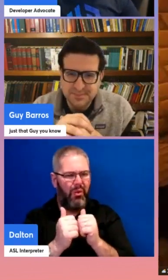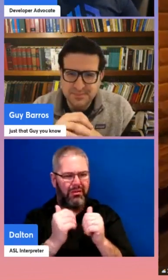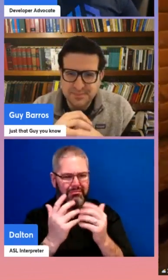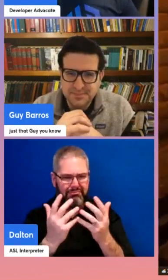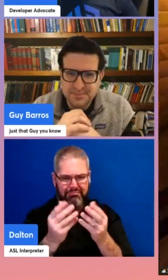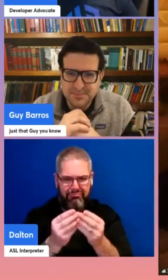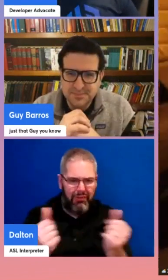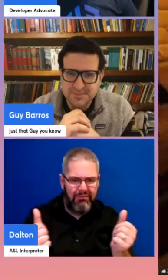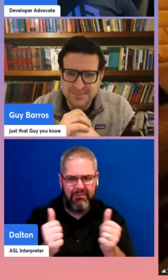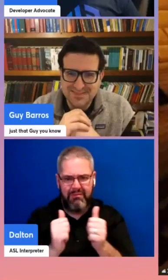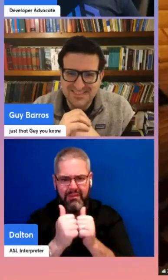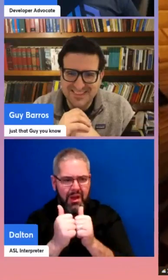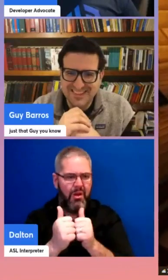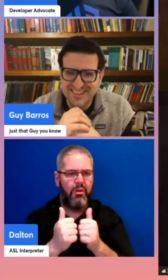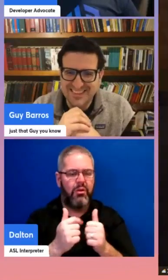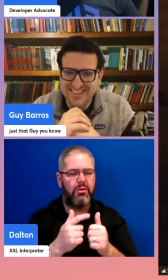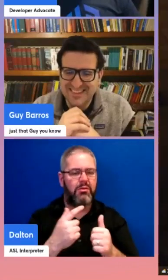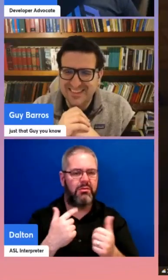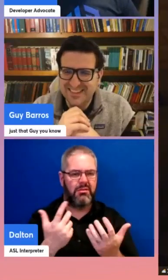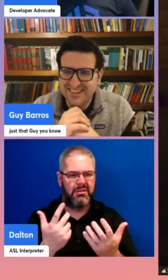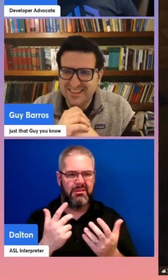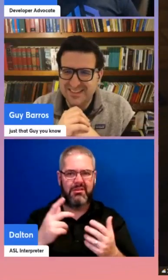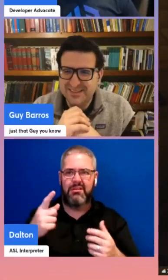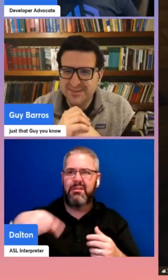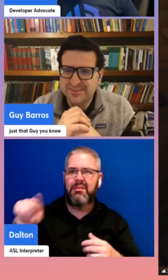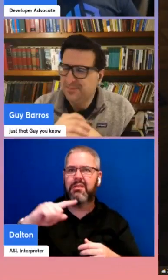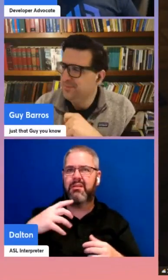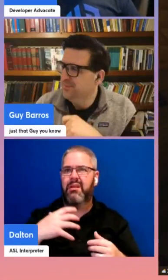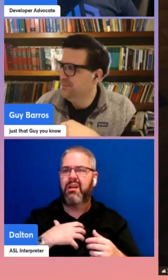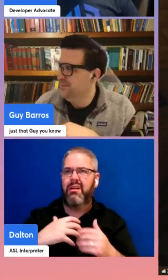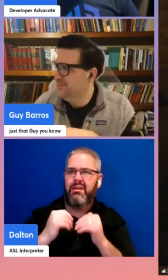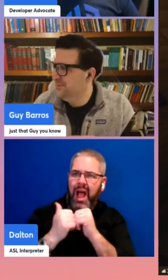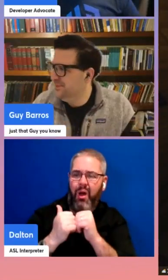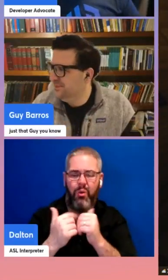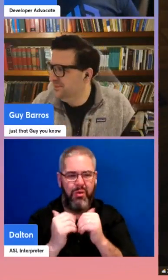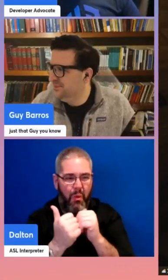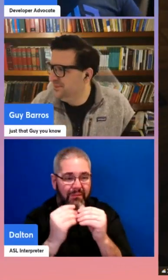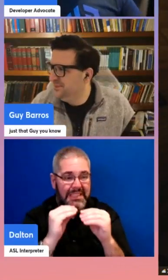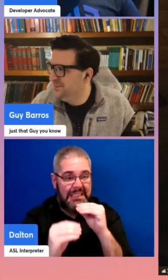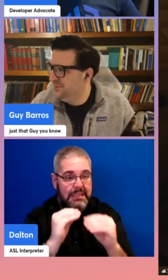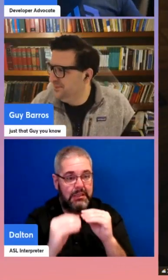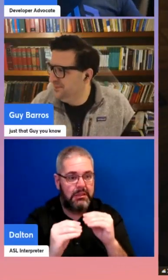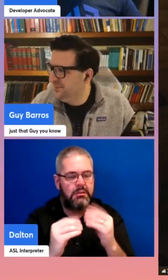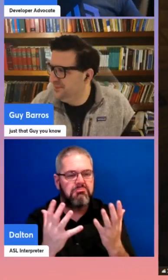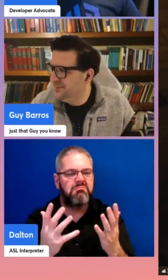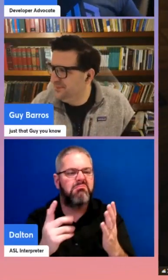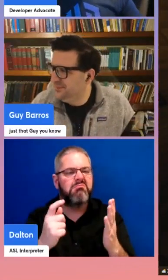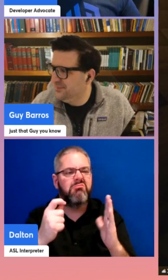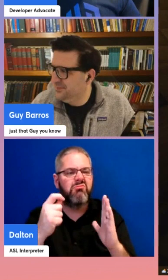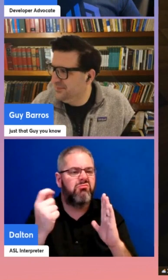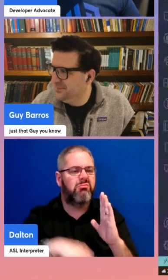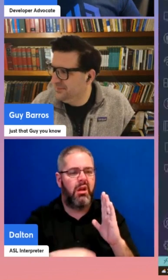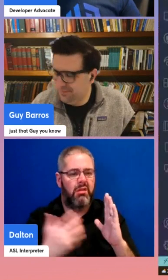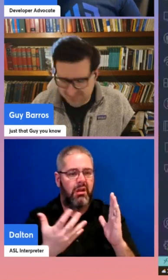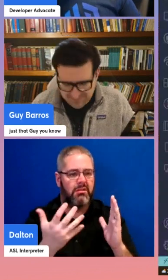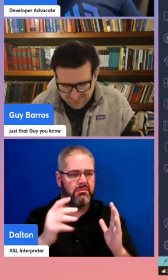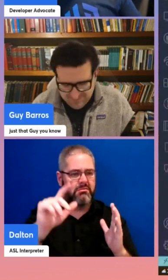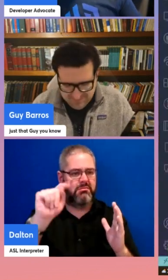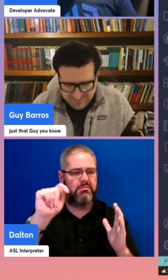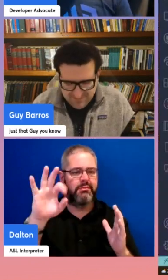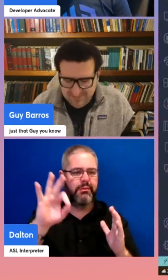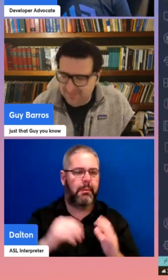what I hear you cry. And the way that we're going to fix it is we're gonna write some Terraform. So